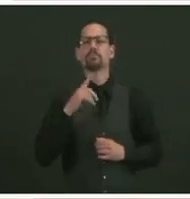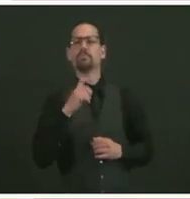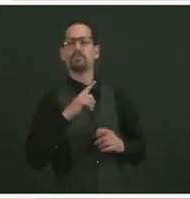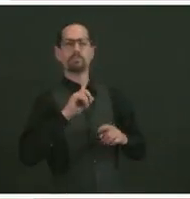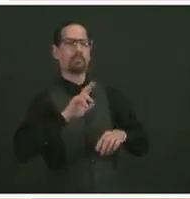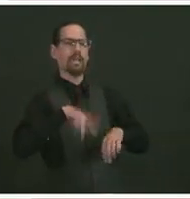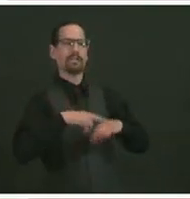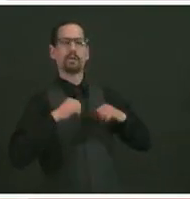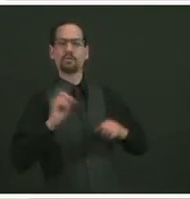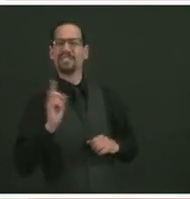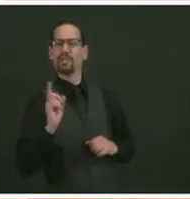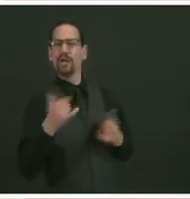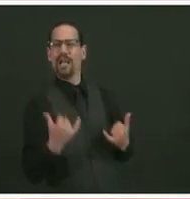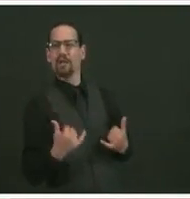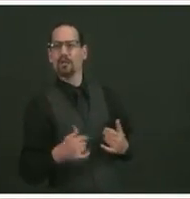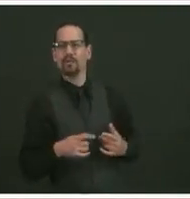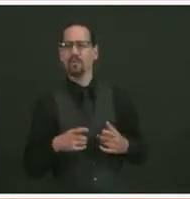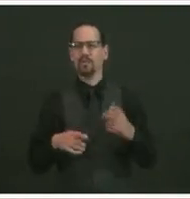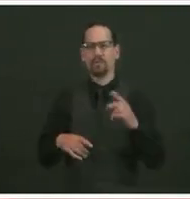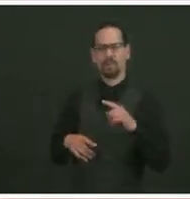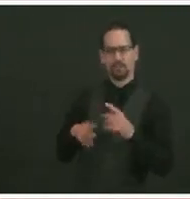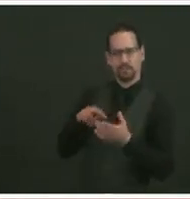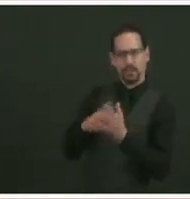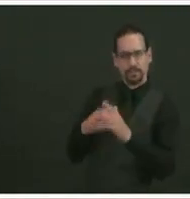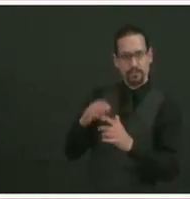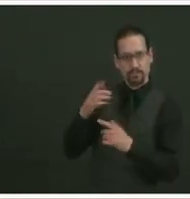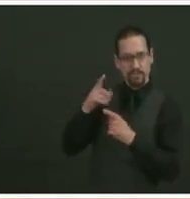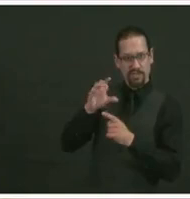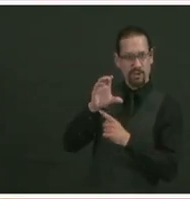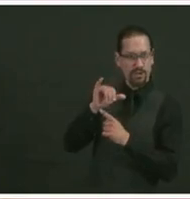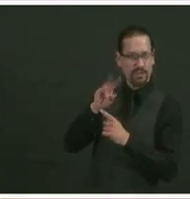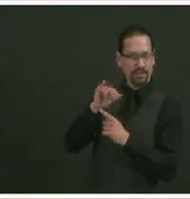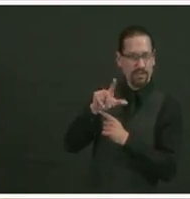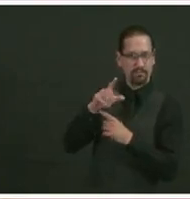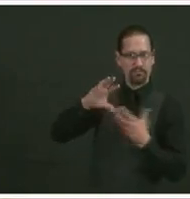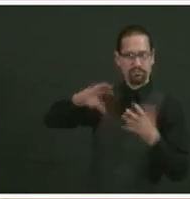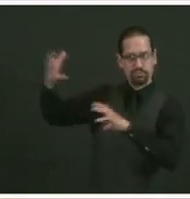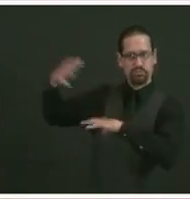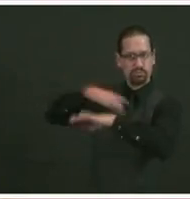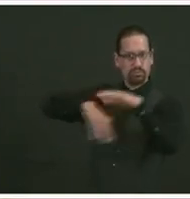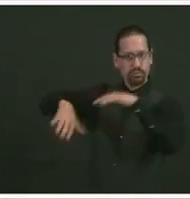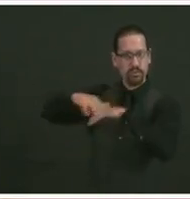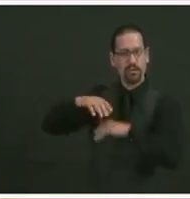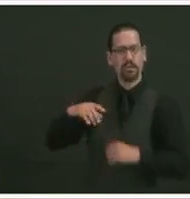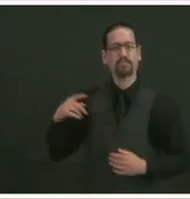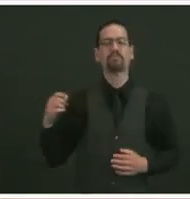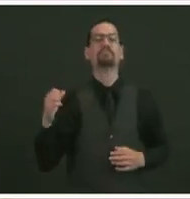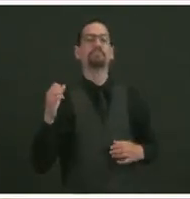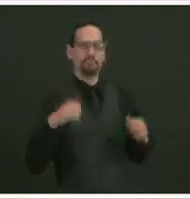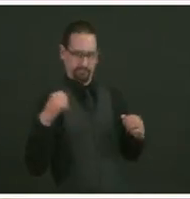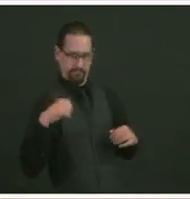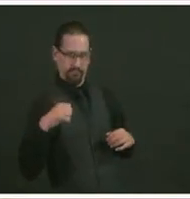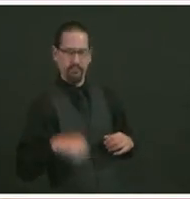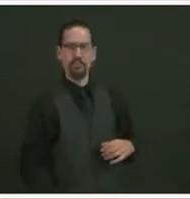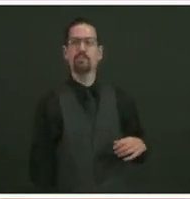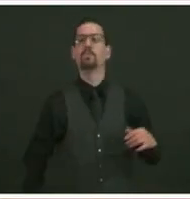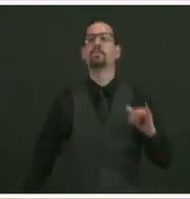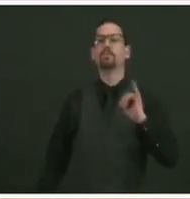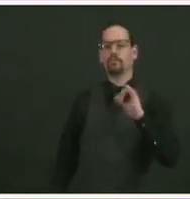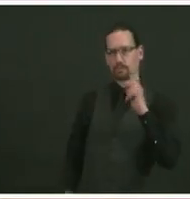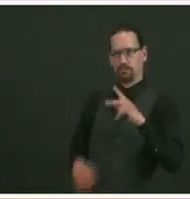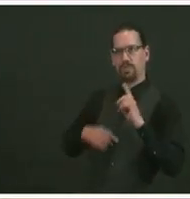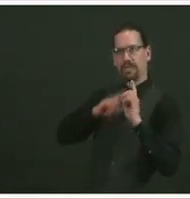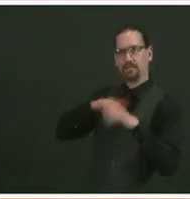unrest? Correct. Yeah. I have to get my crises correct. So the president has just